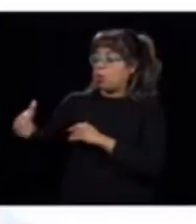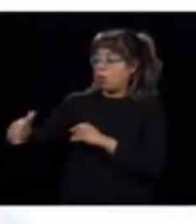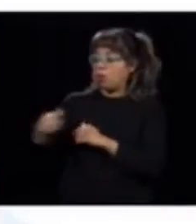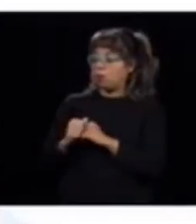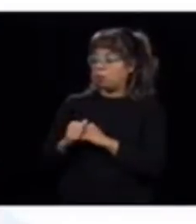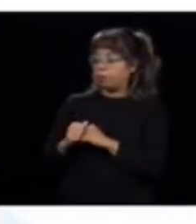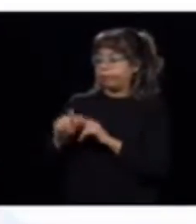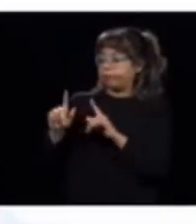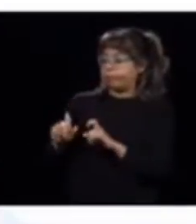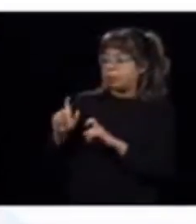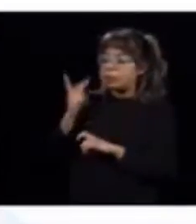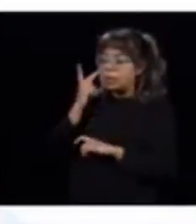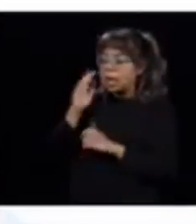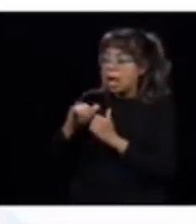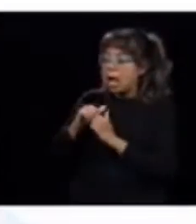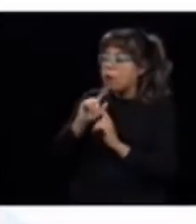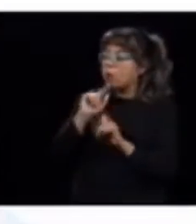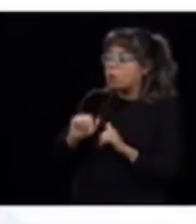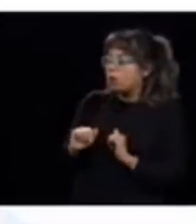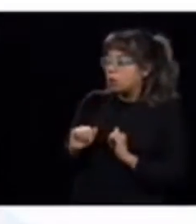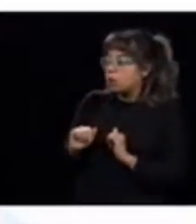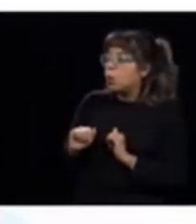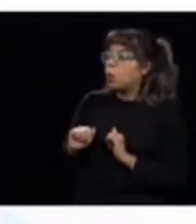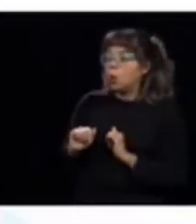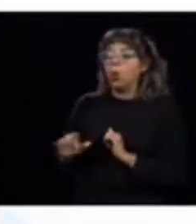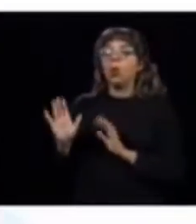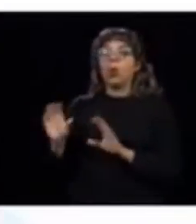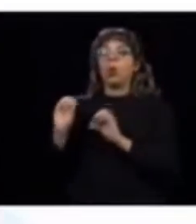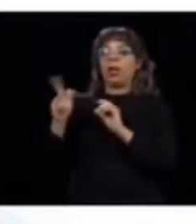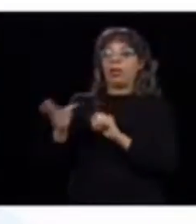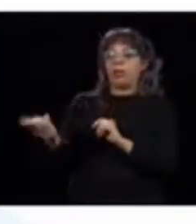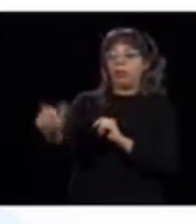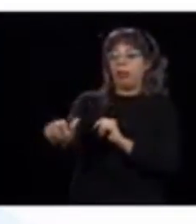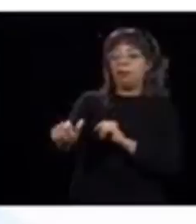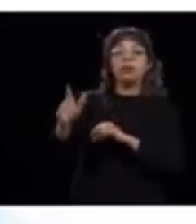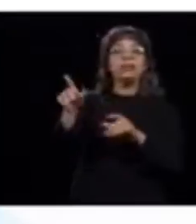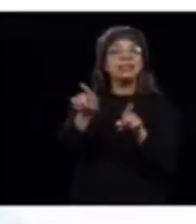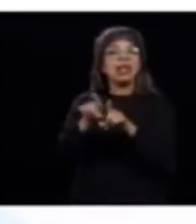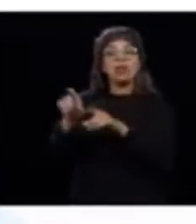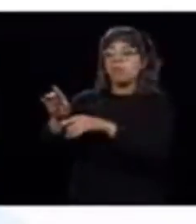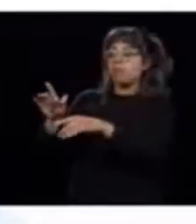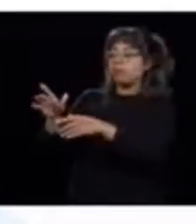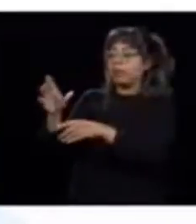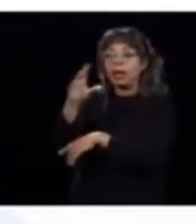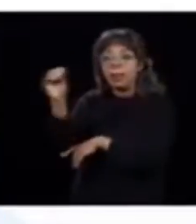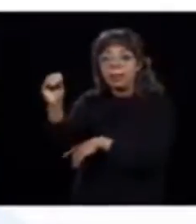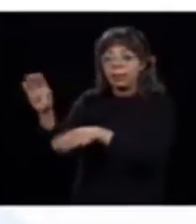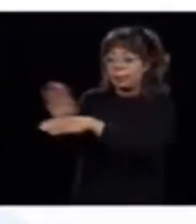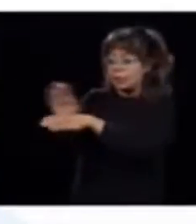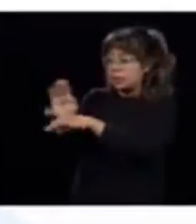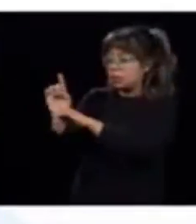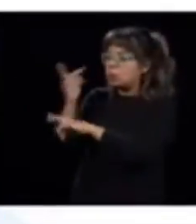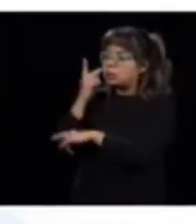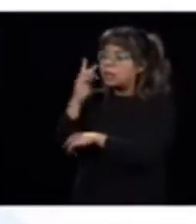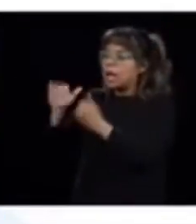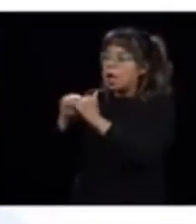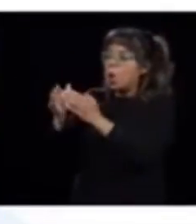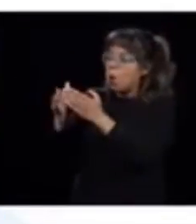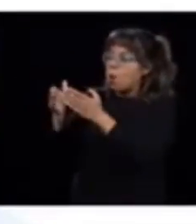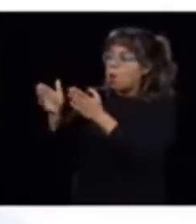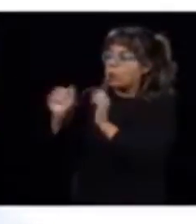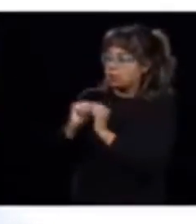opening. It's true for companies, it's true also for schools. So you have to go gradually, not